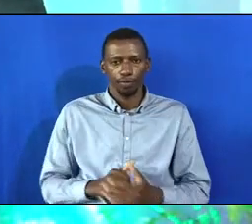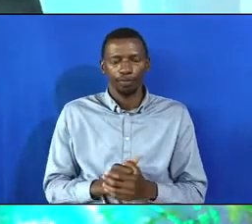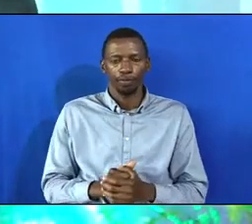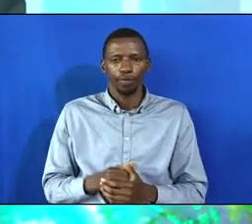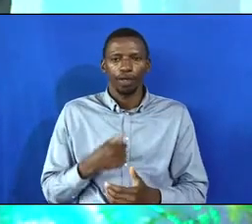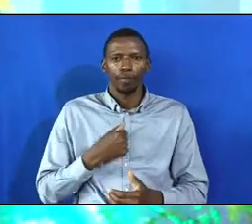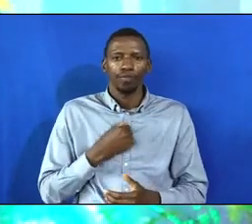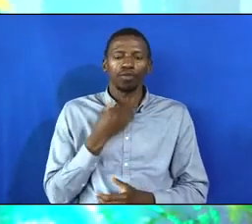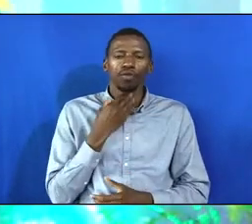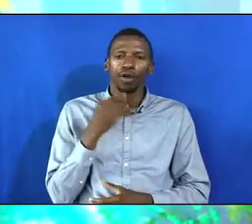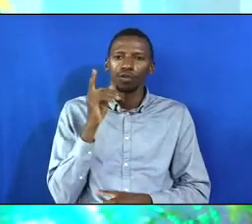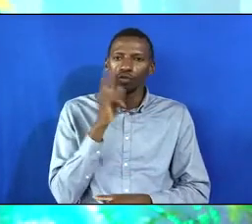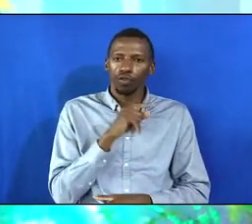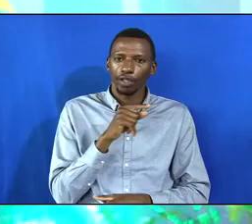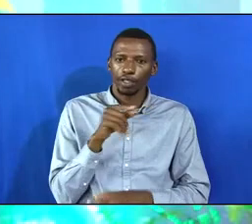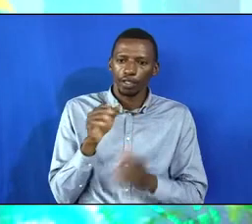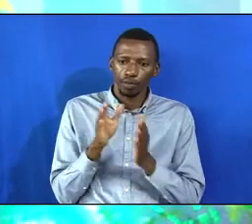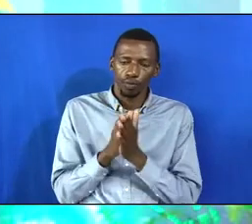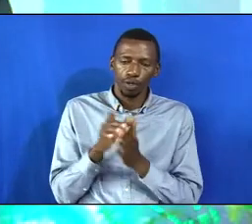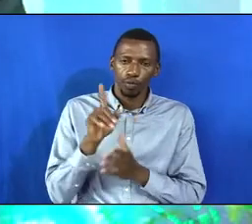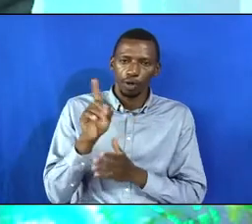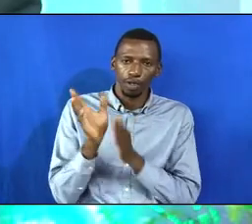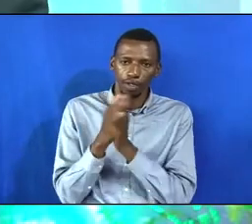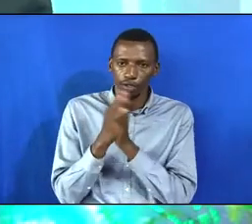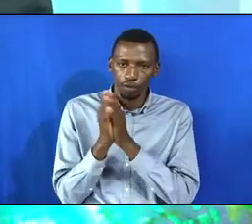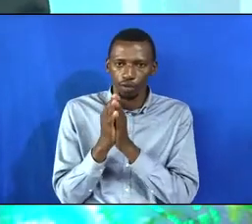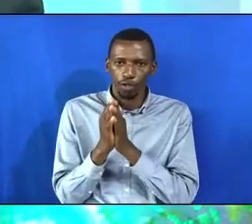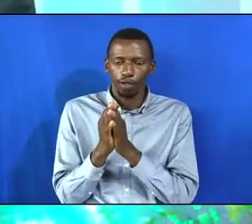I want to finish with this story as I pray.